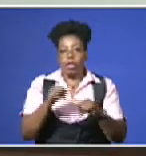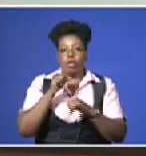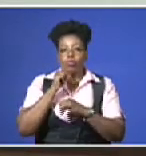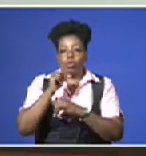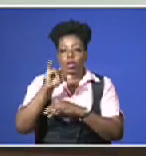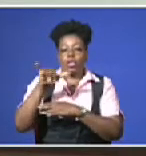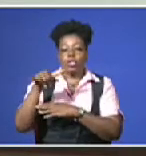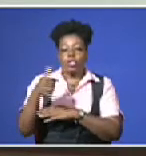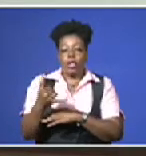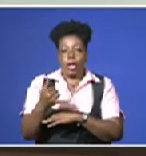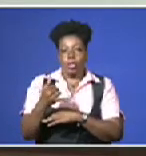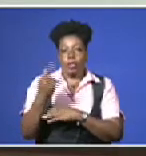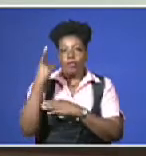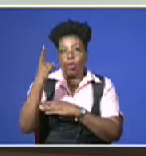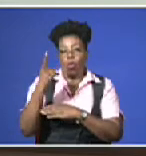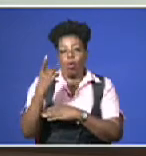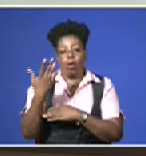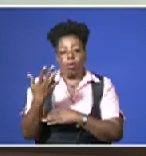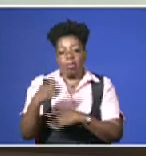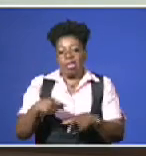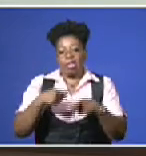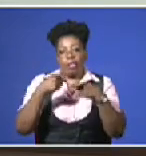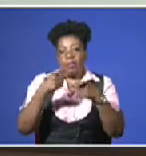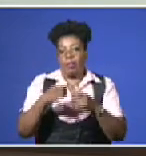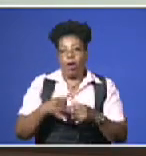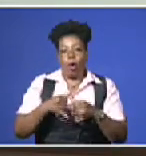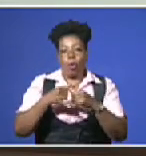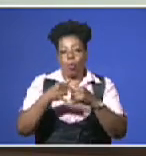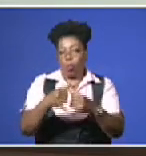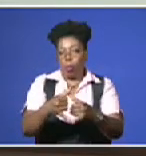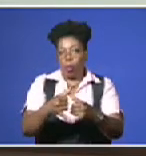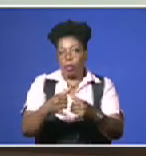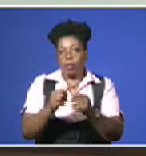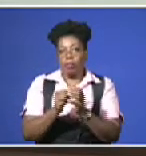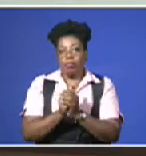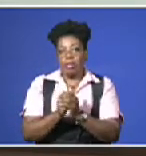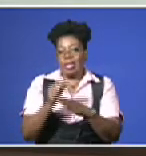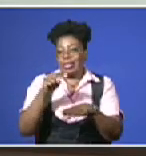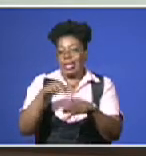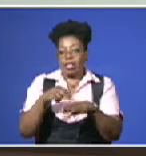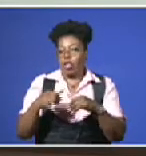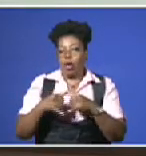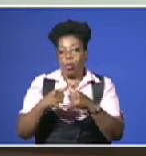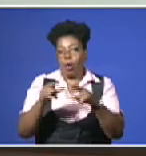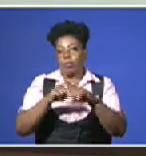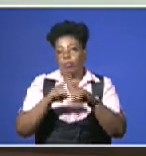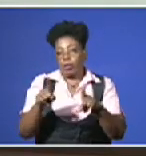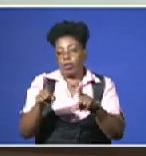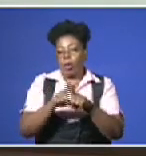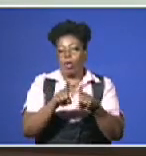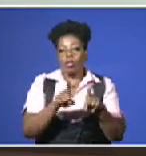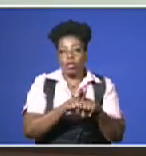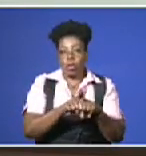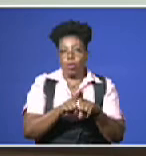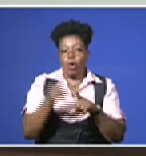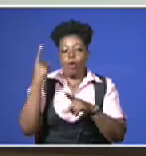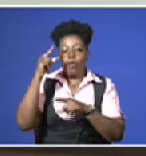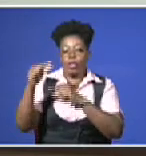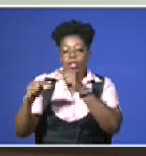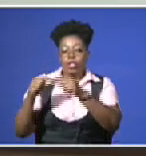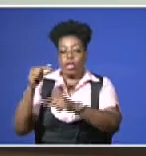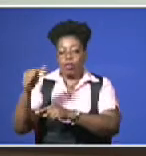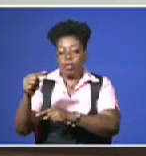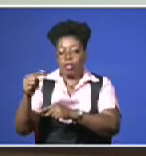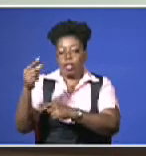just for the sake of giving them an award, a national award, but also for the generations coming